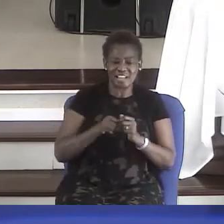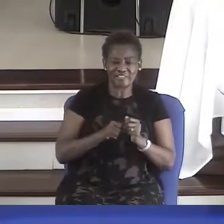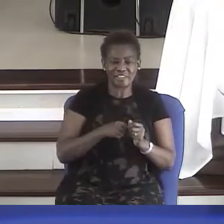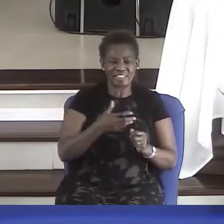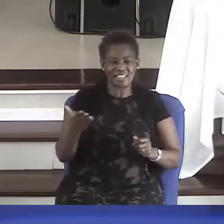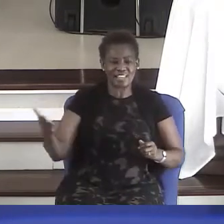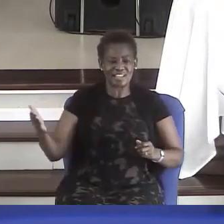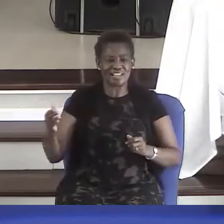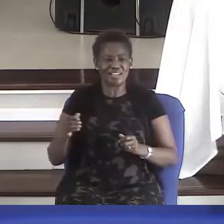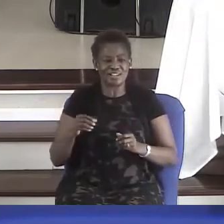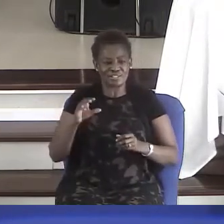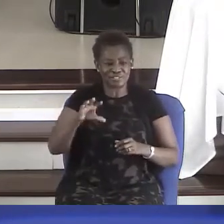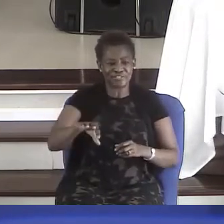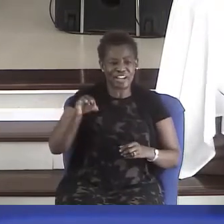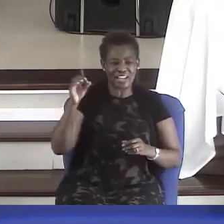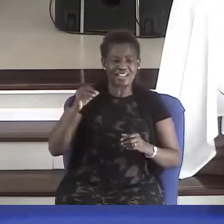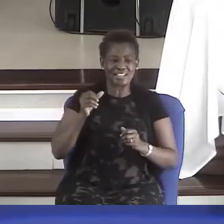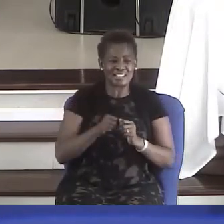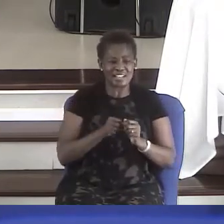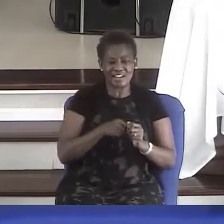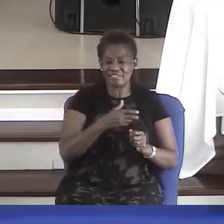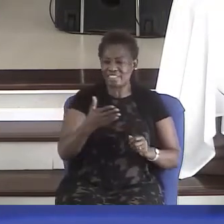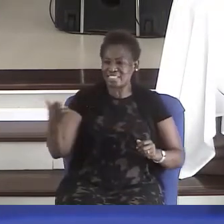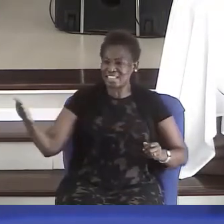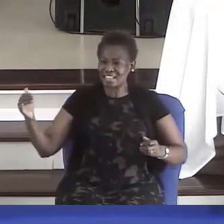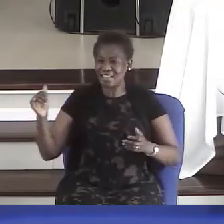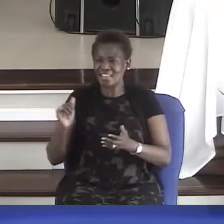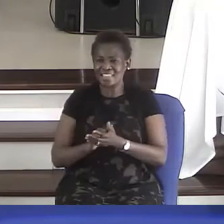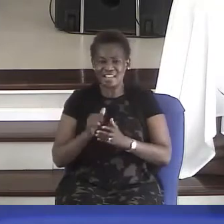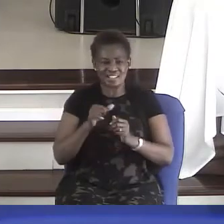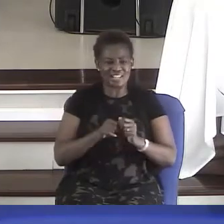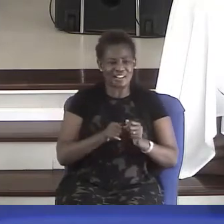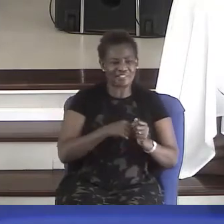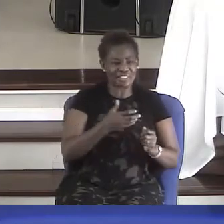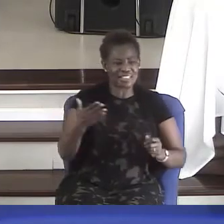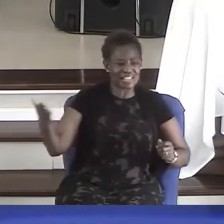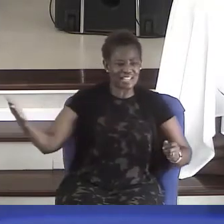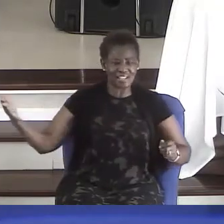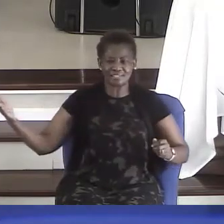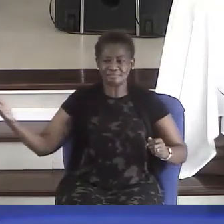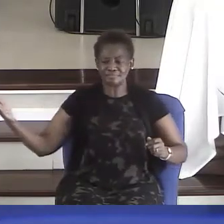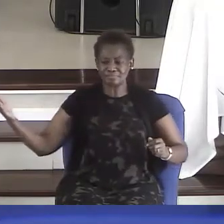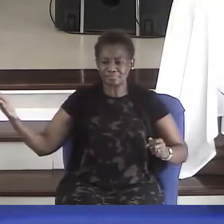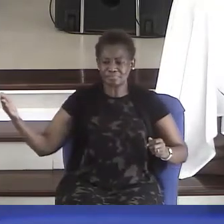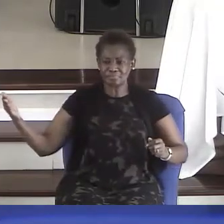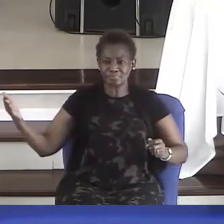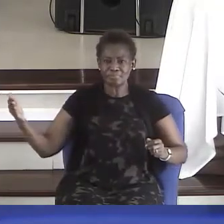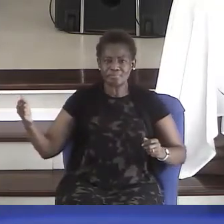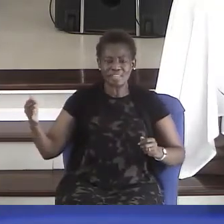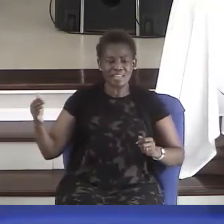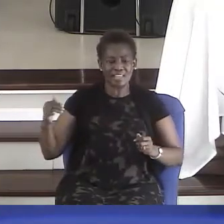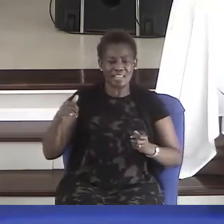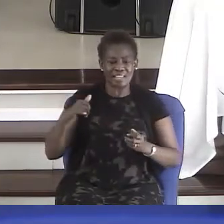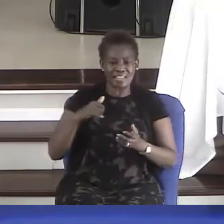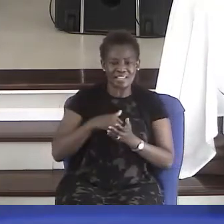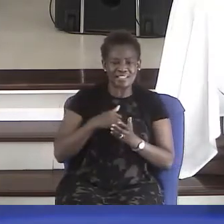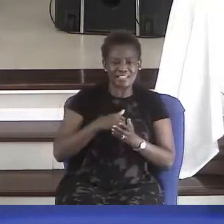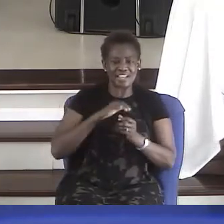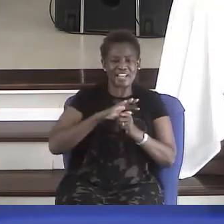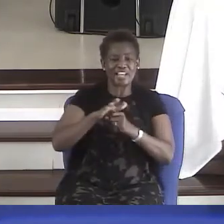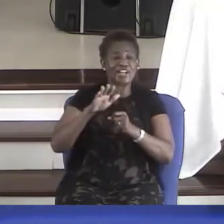to find everything. That everything is the